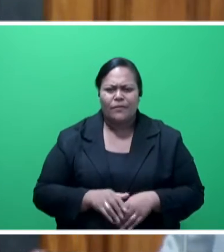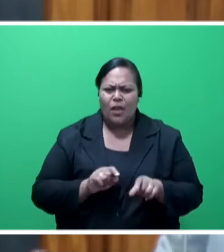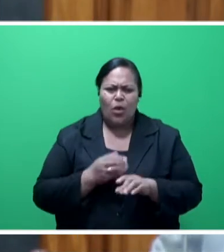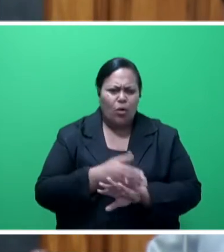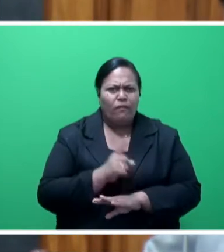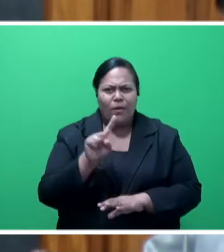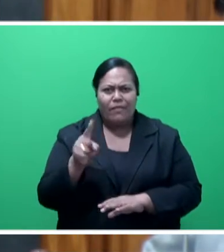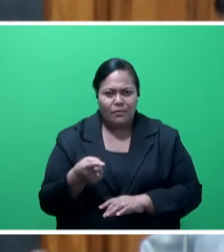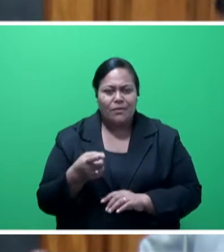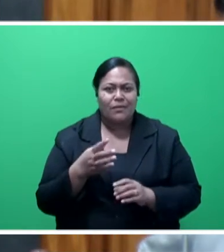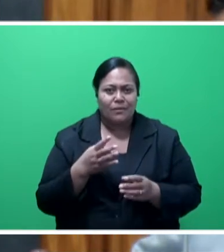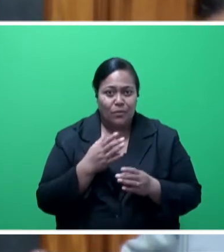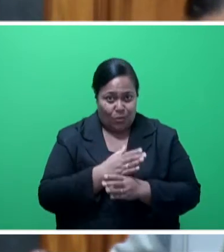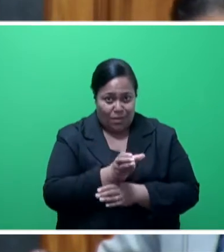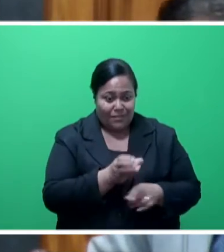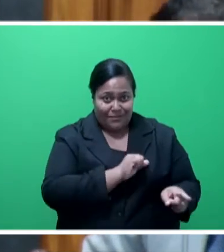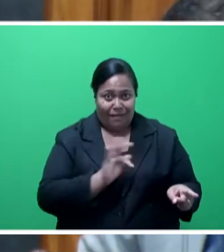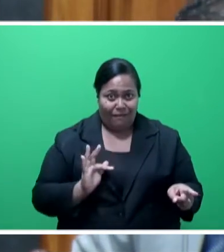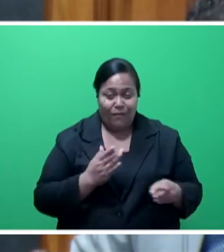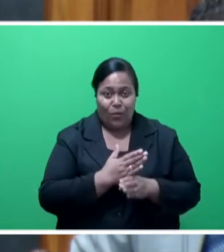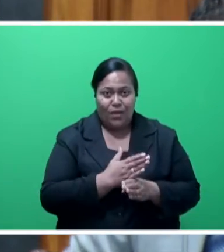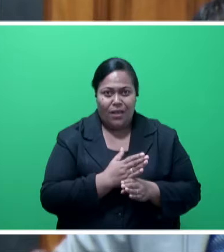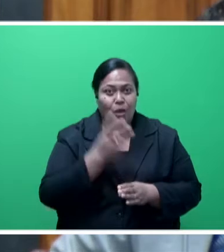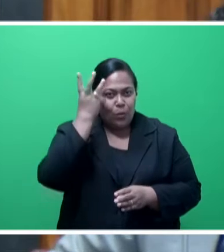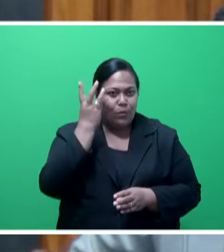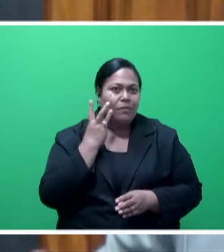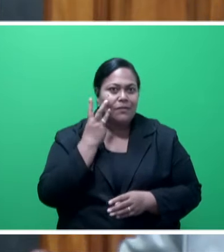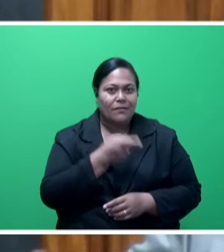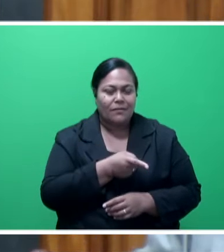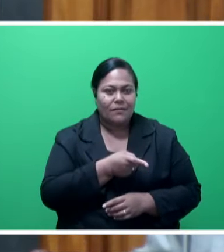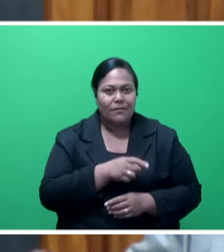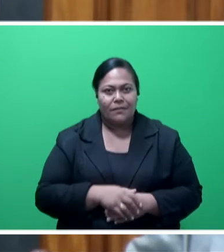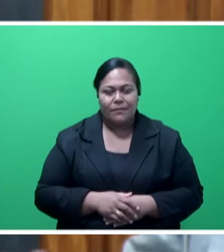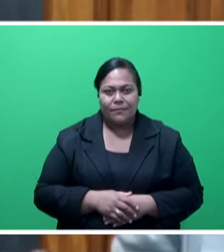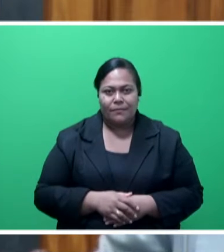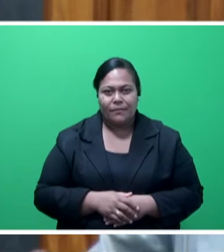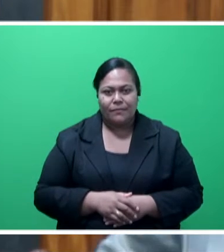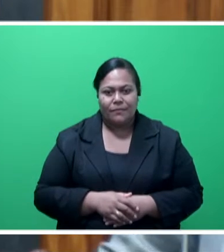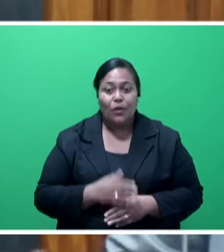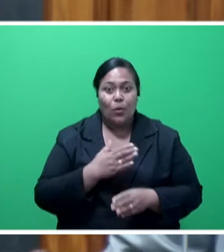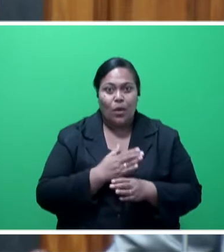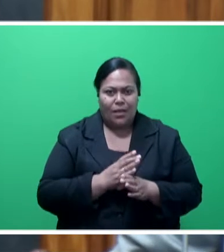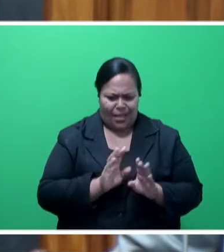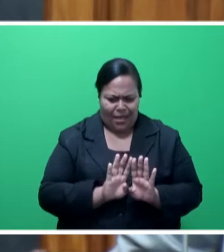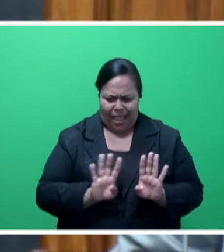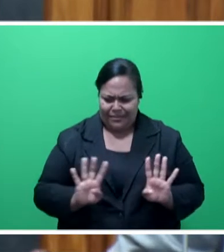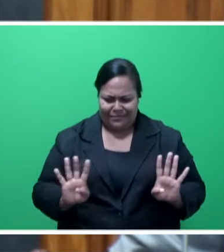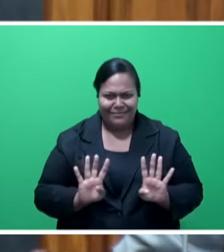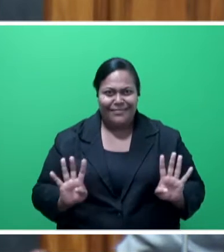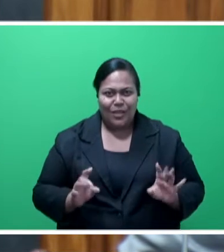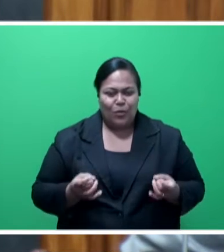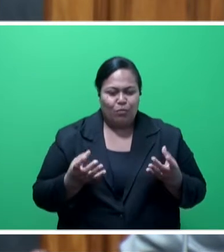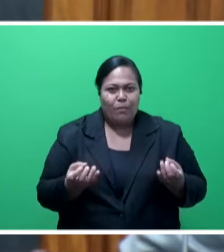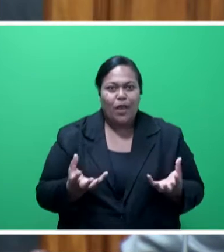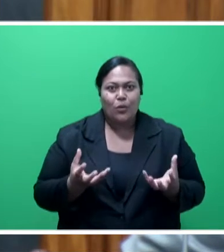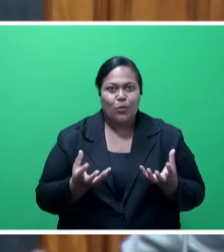workers that are employed at PAFCO are women who work the lines to prepare cooked fish to be